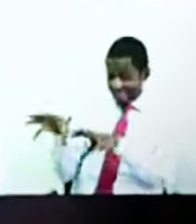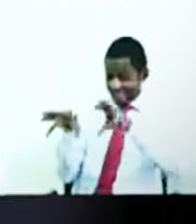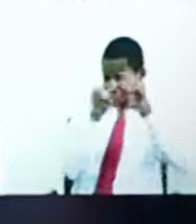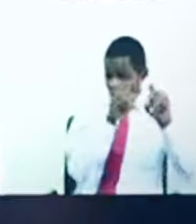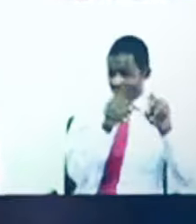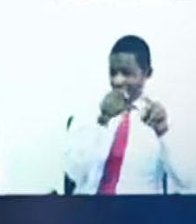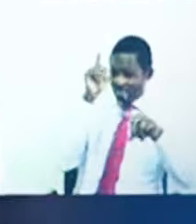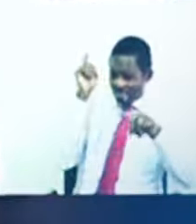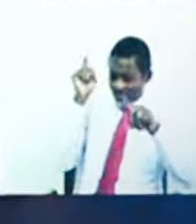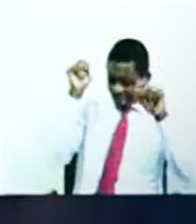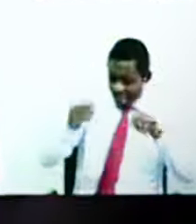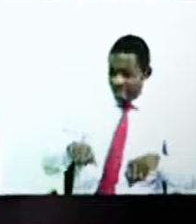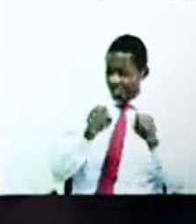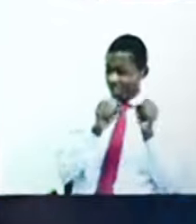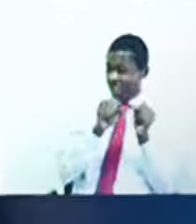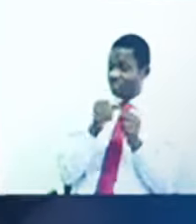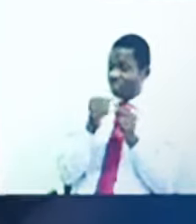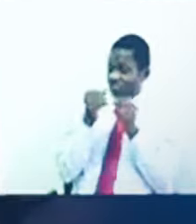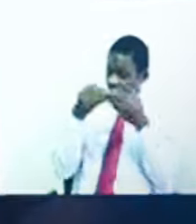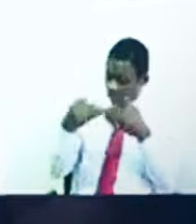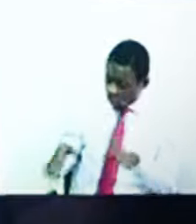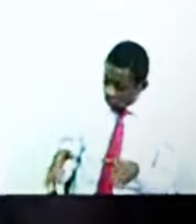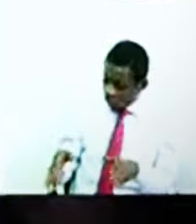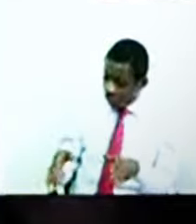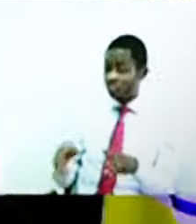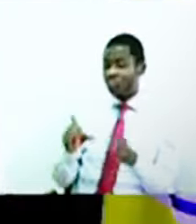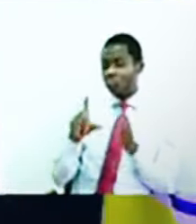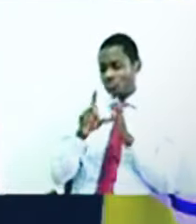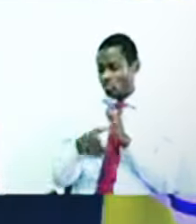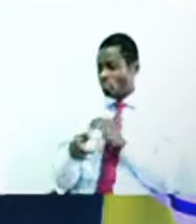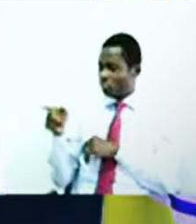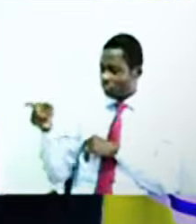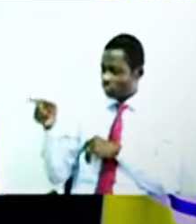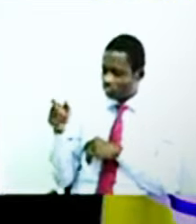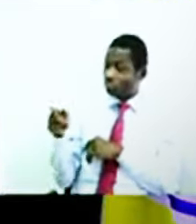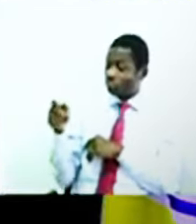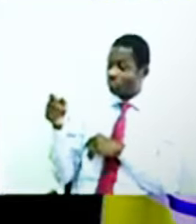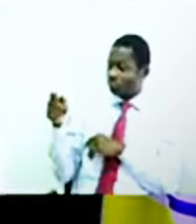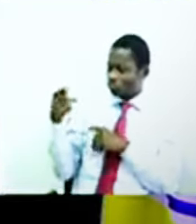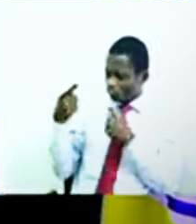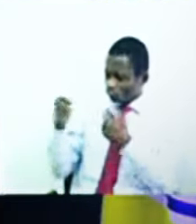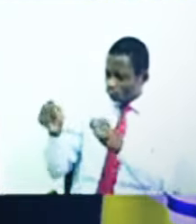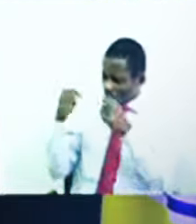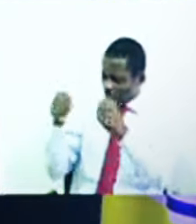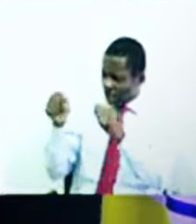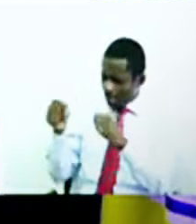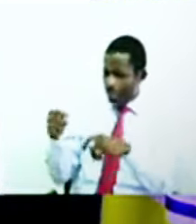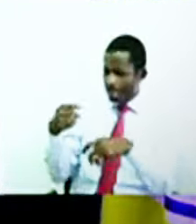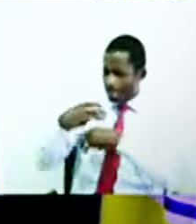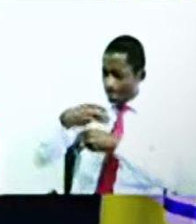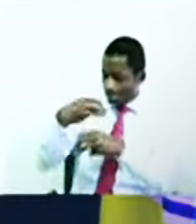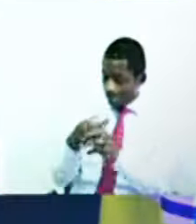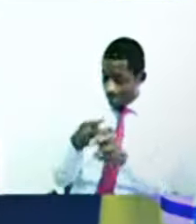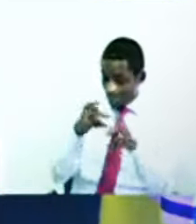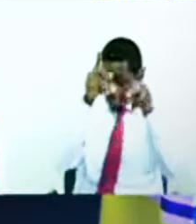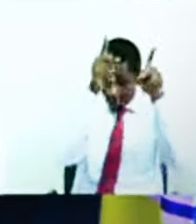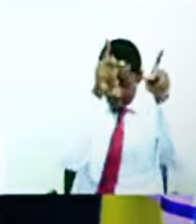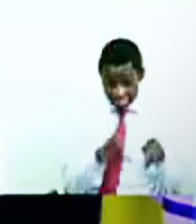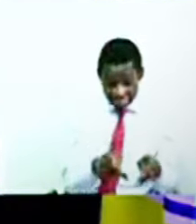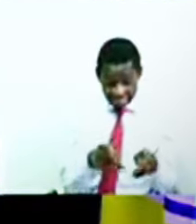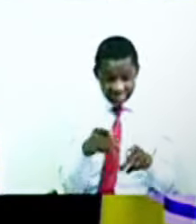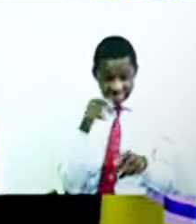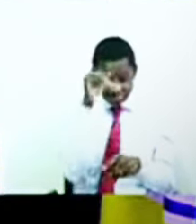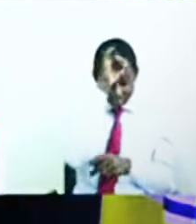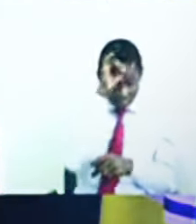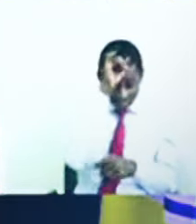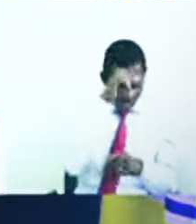So his first card is to keep him ignorant of the law. Now